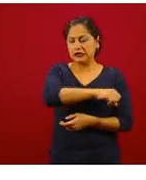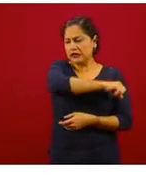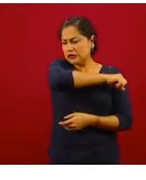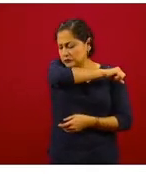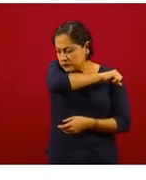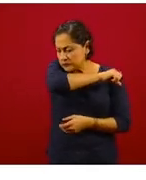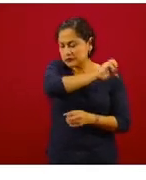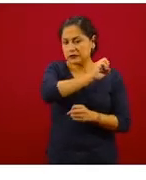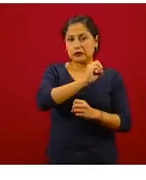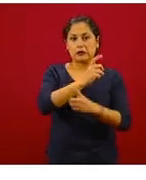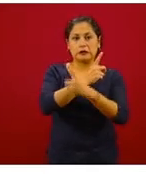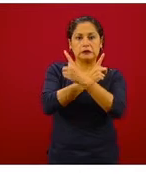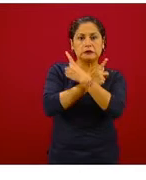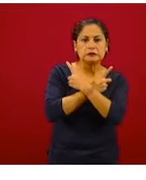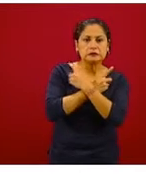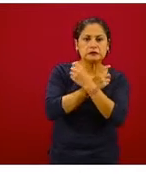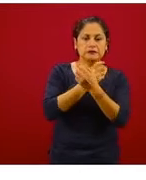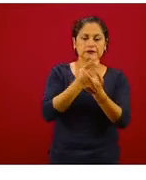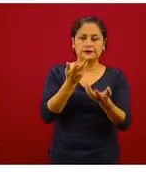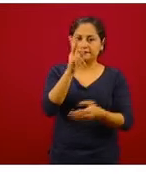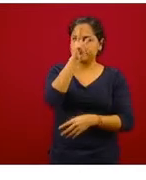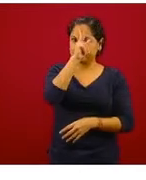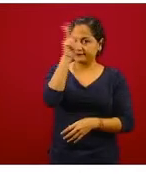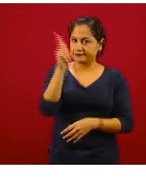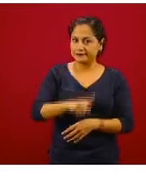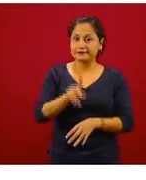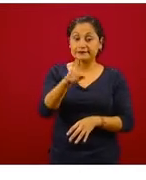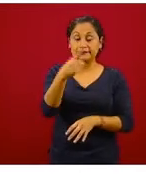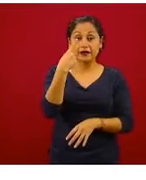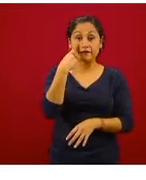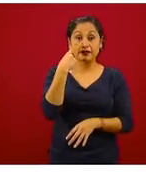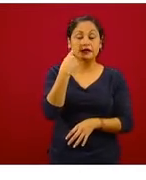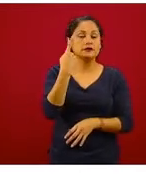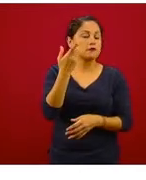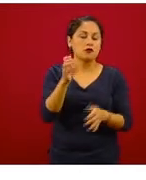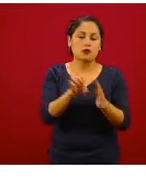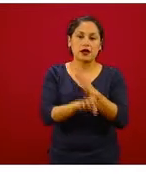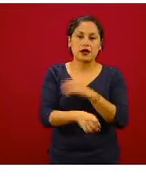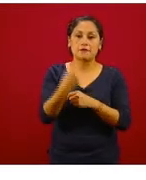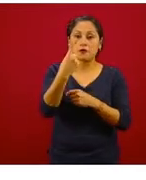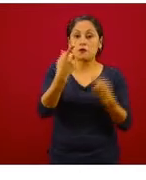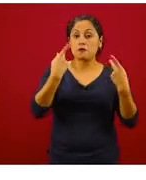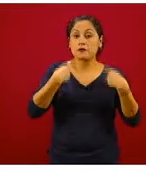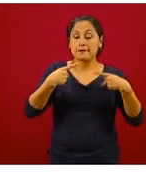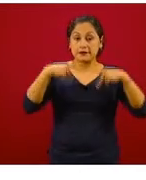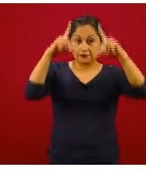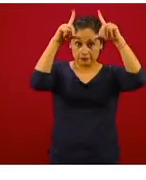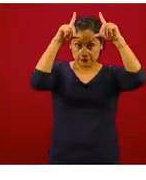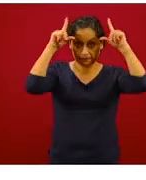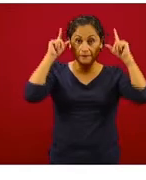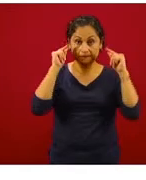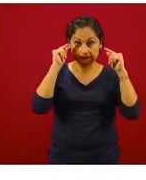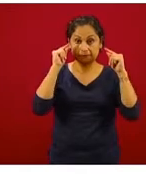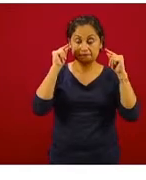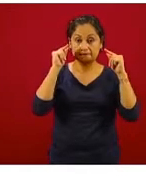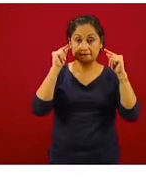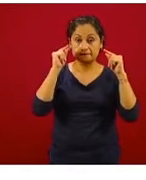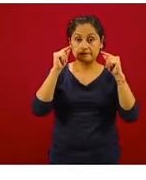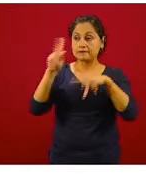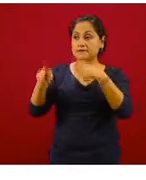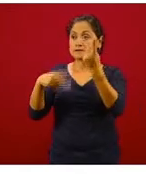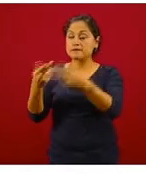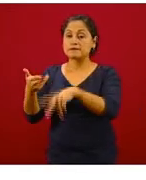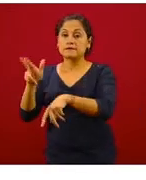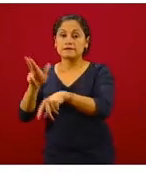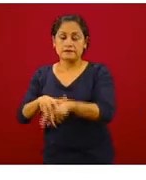this pandemic is it's just a no. It's just worse than sneezing and not covering your sneeze.